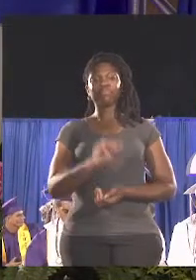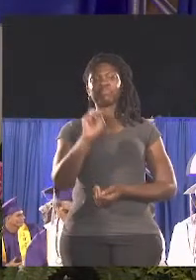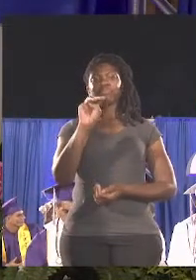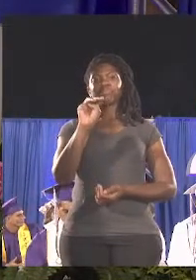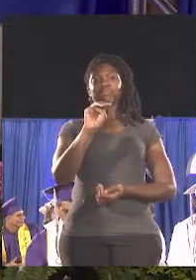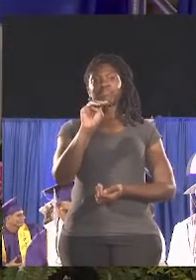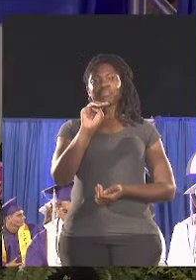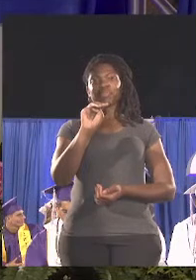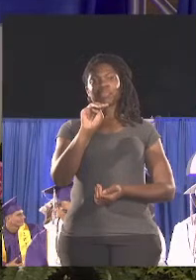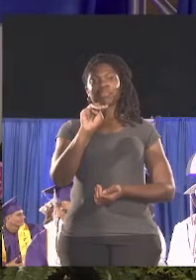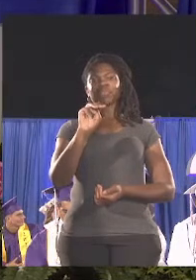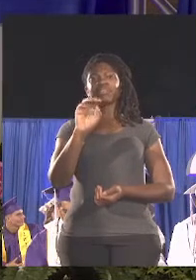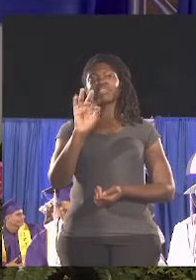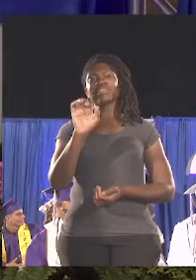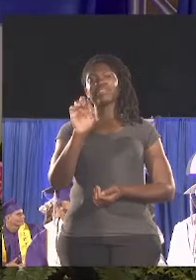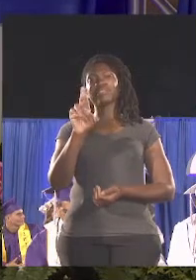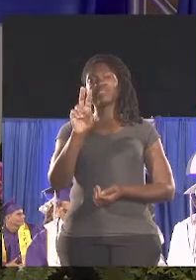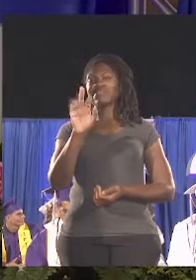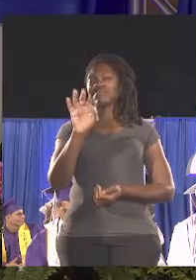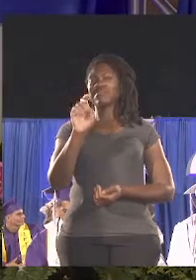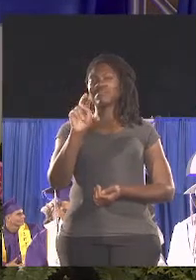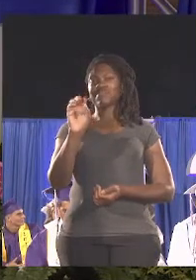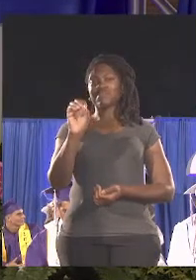Maurice S. Fennell.